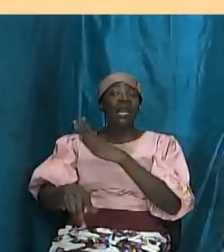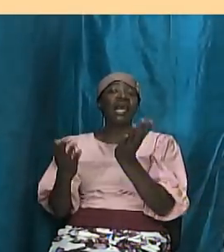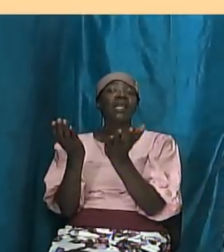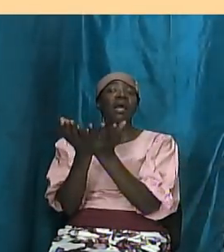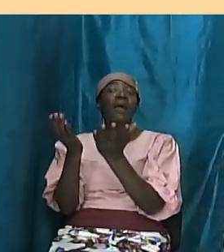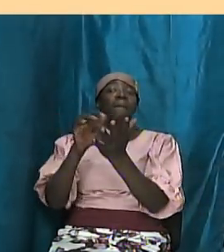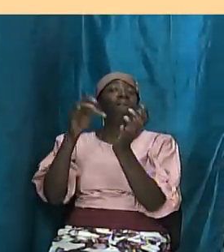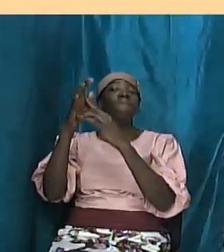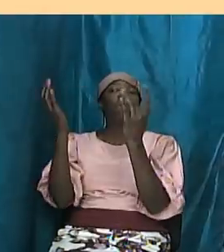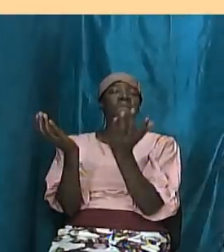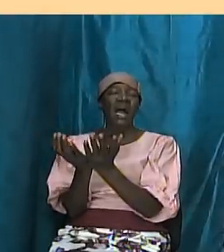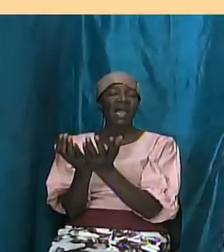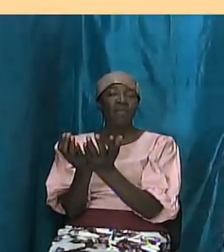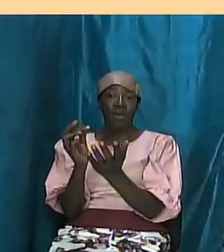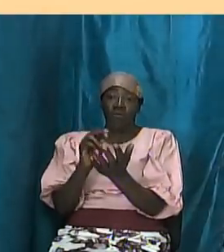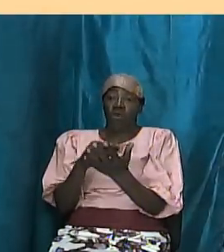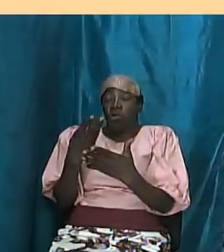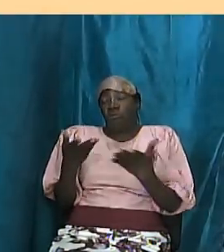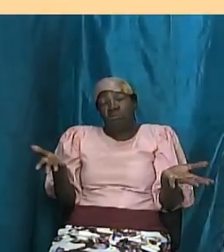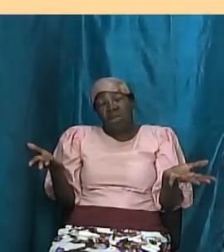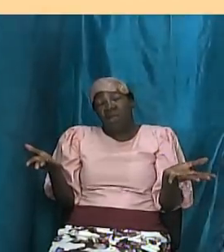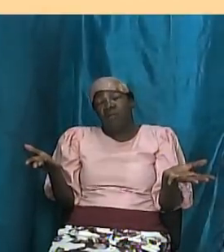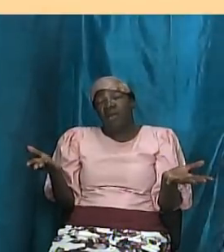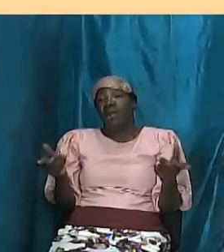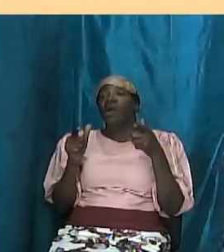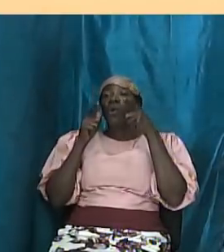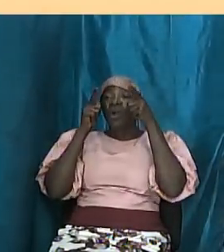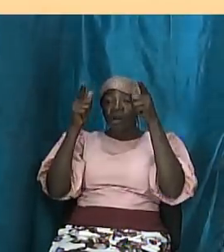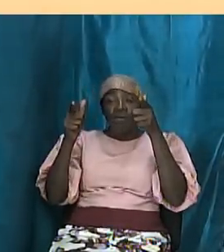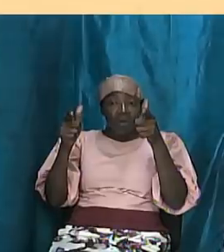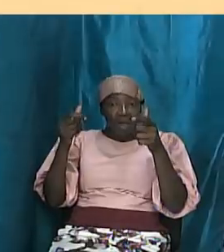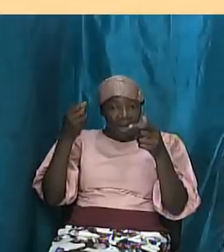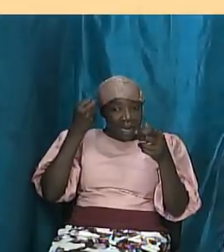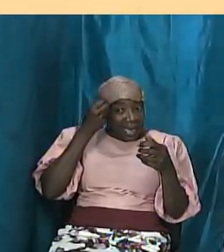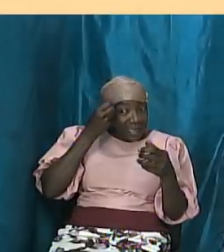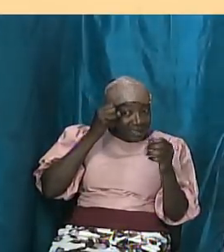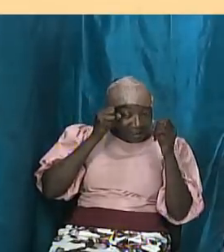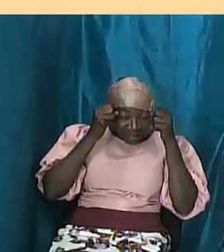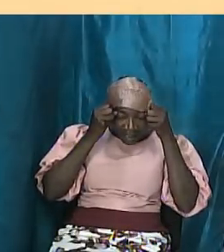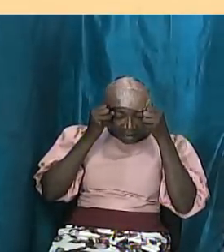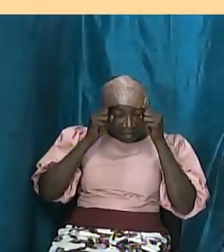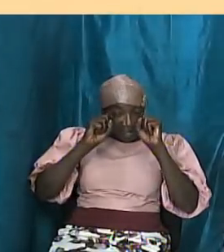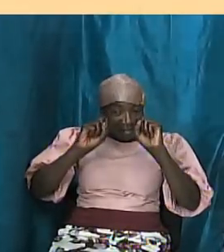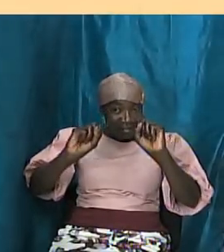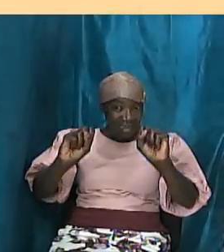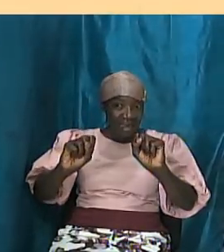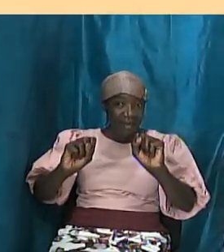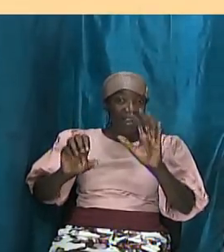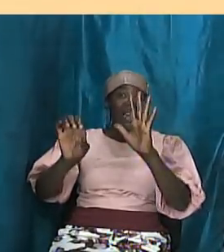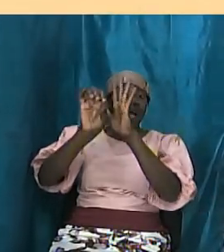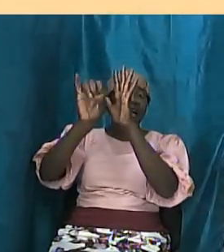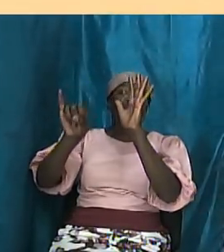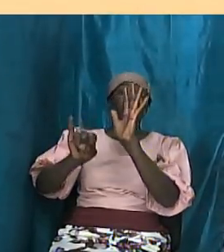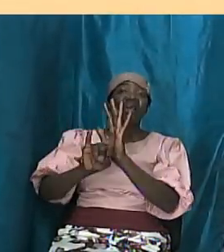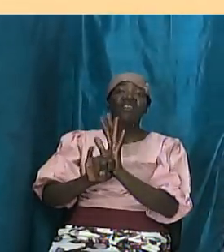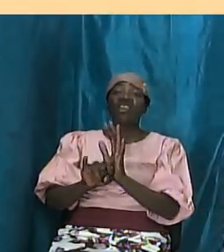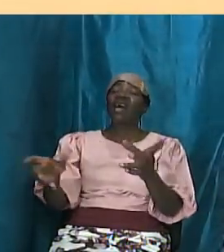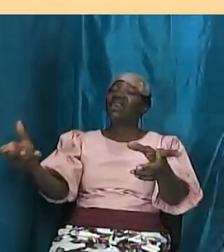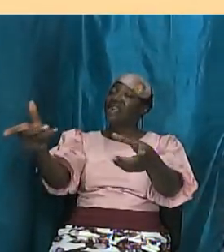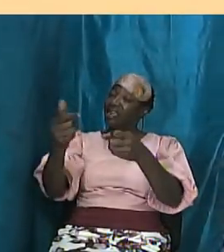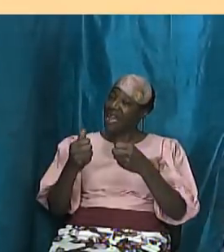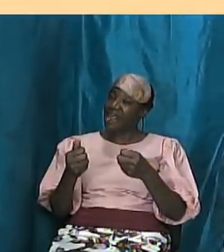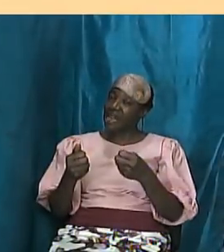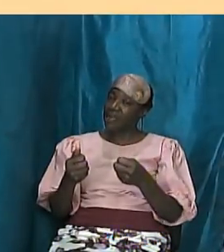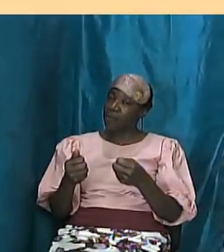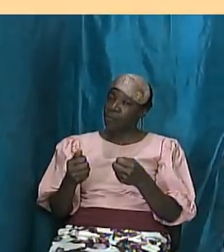Or we look at the scientific explanations and we try to take the accounts in Genesis